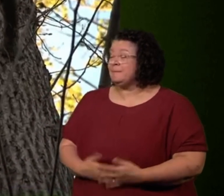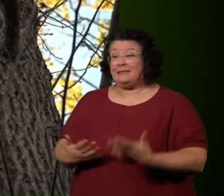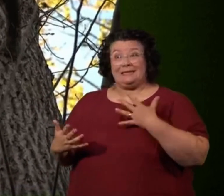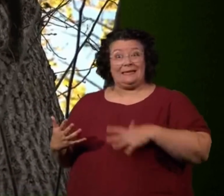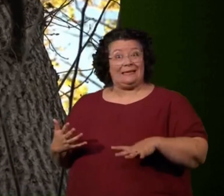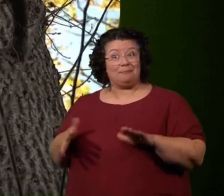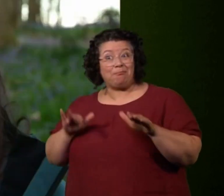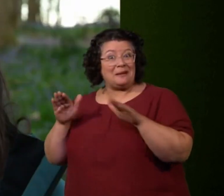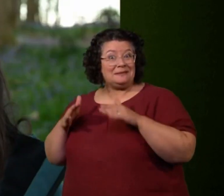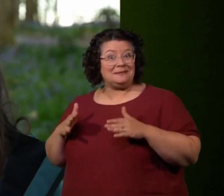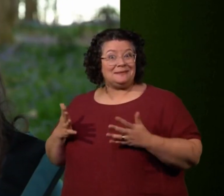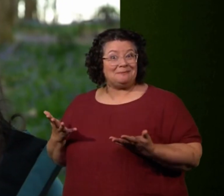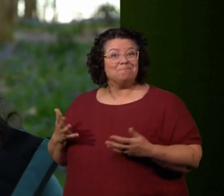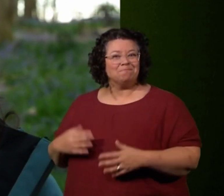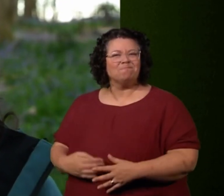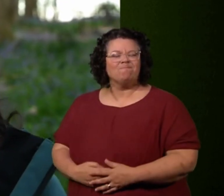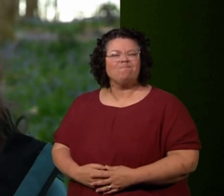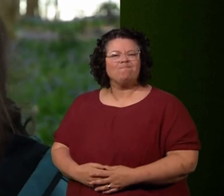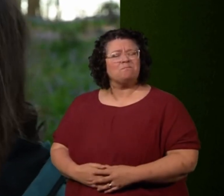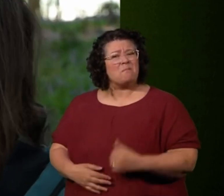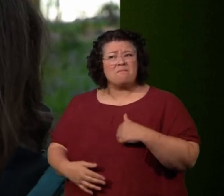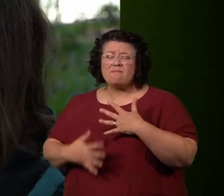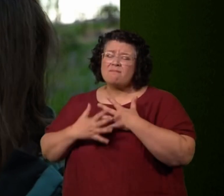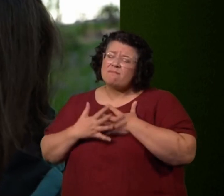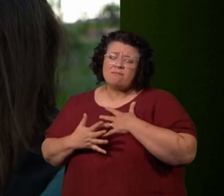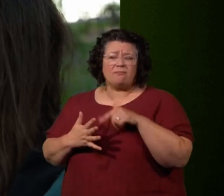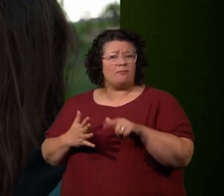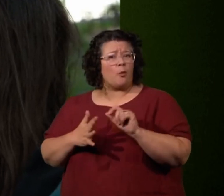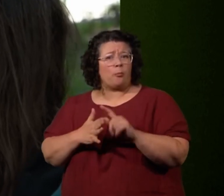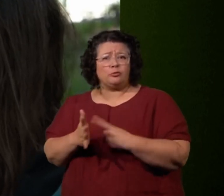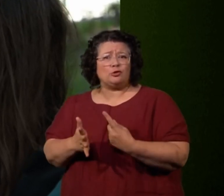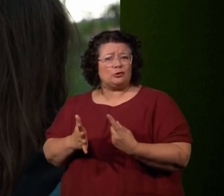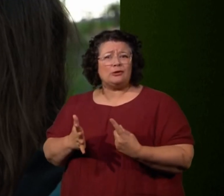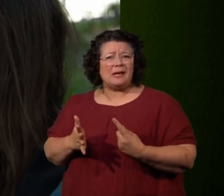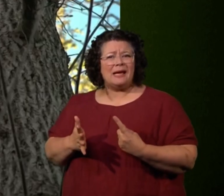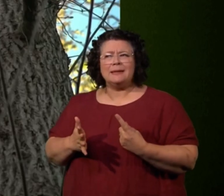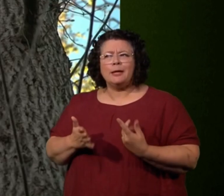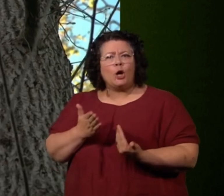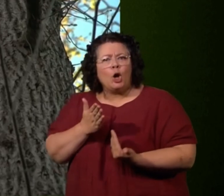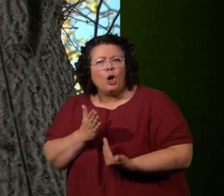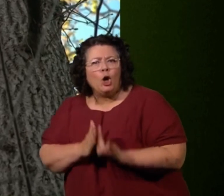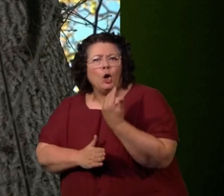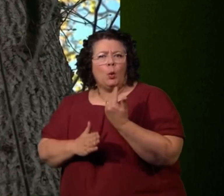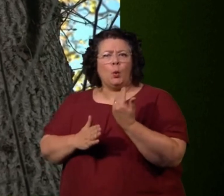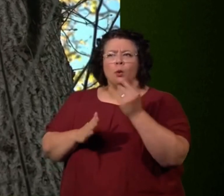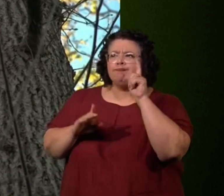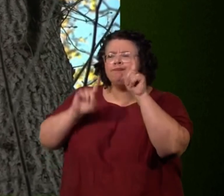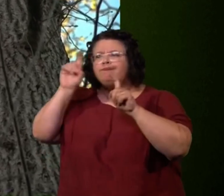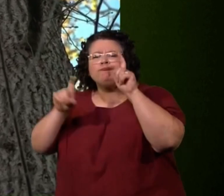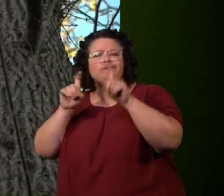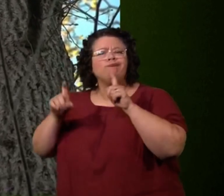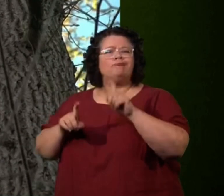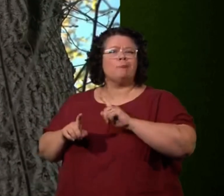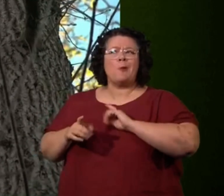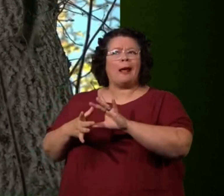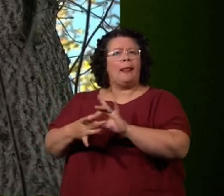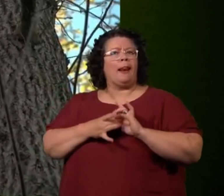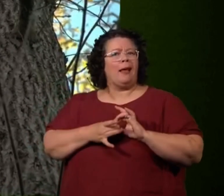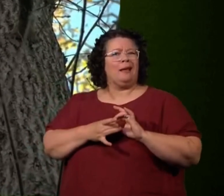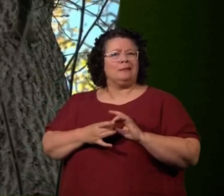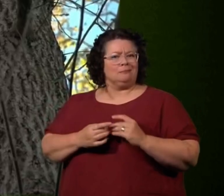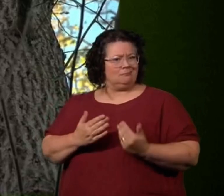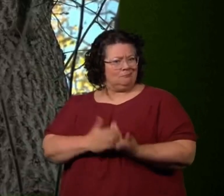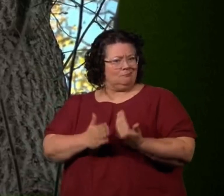like about this project so much, though, is that it is so new and it's based off of recent science. And this is definitely a very new